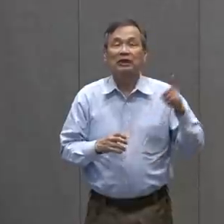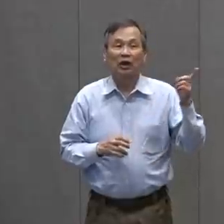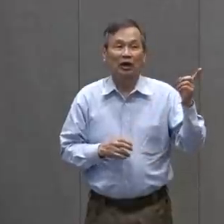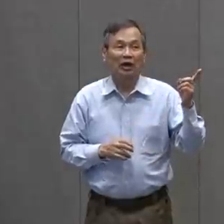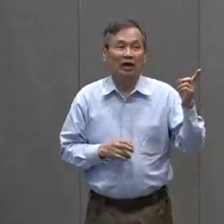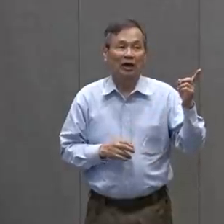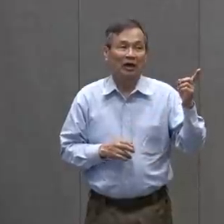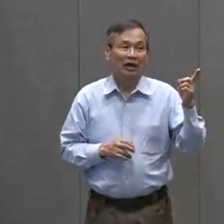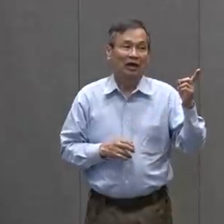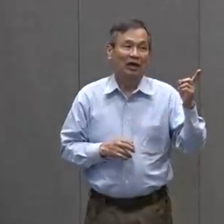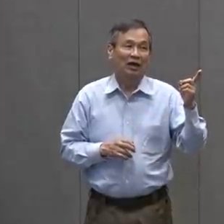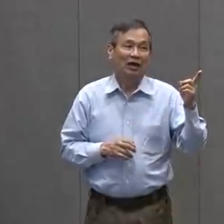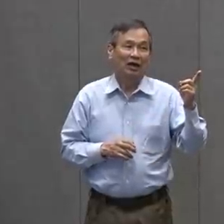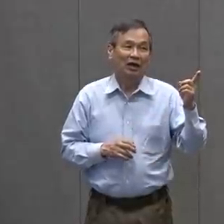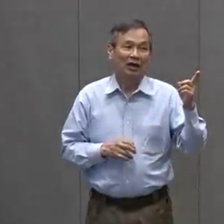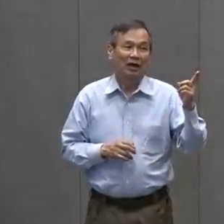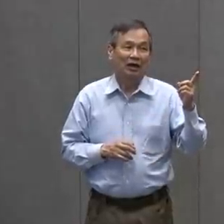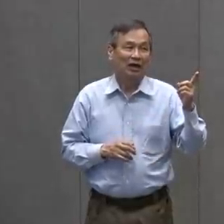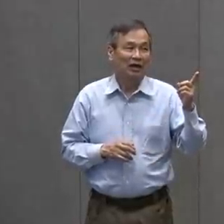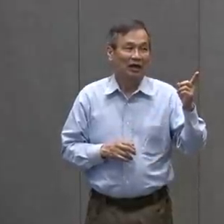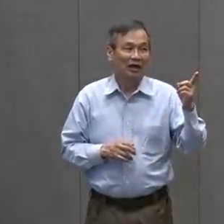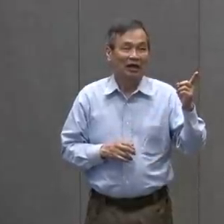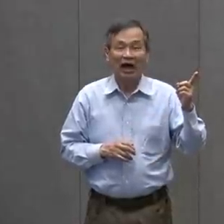strategic. No, she wasn't.